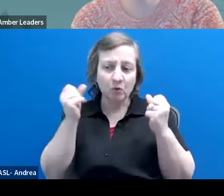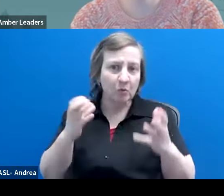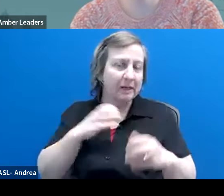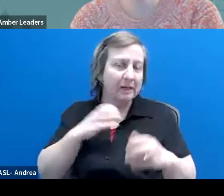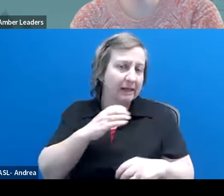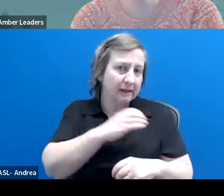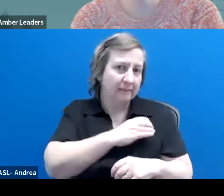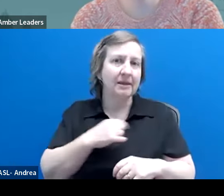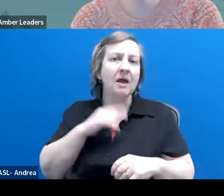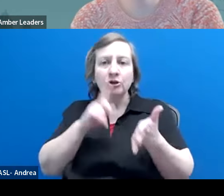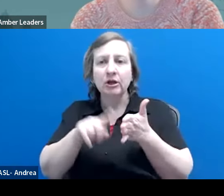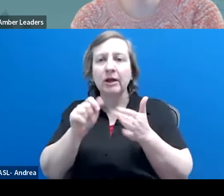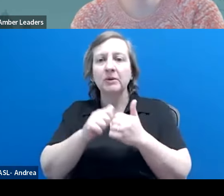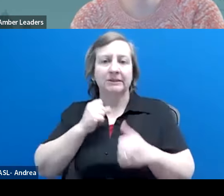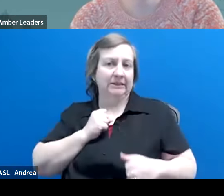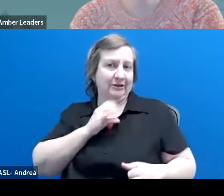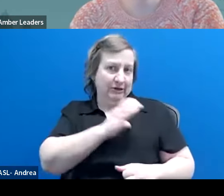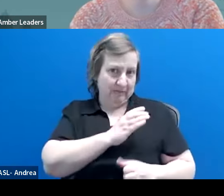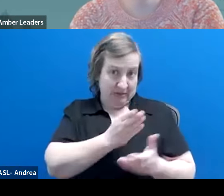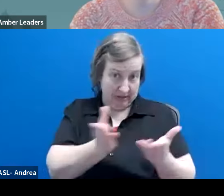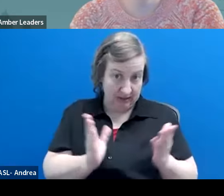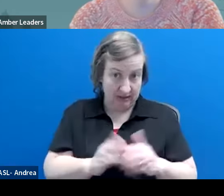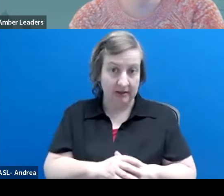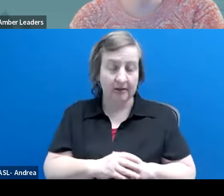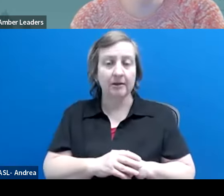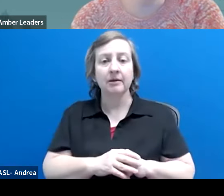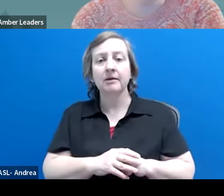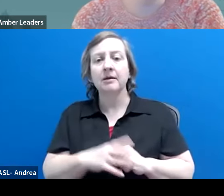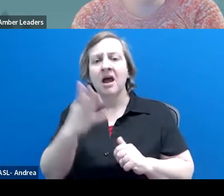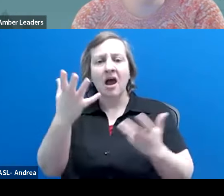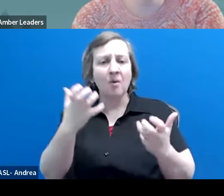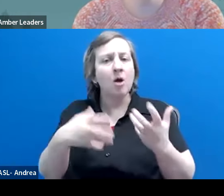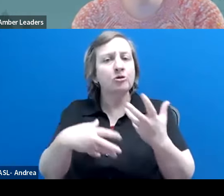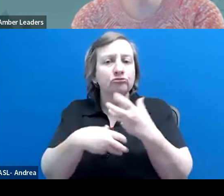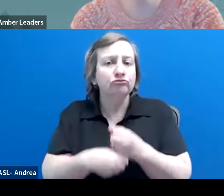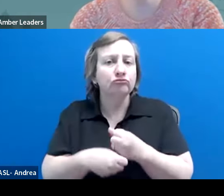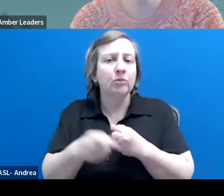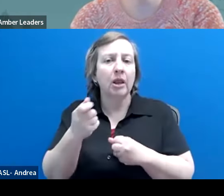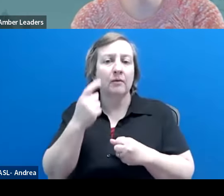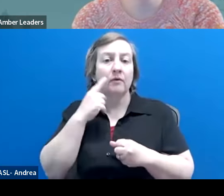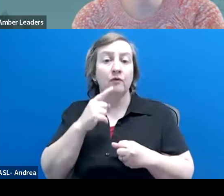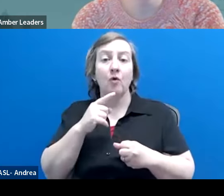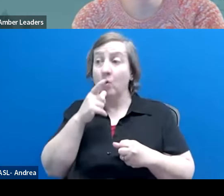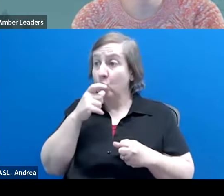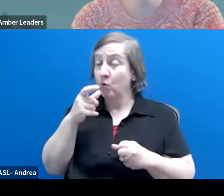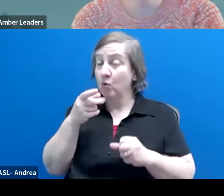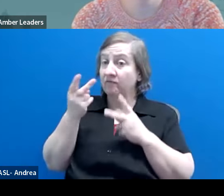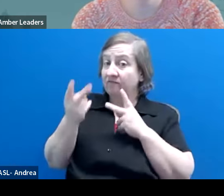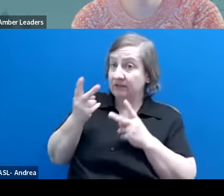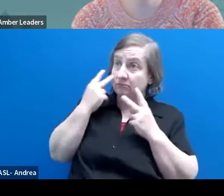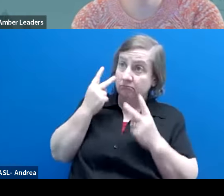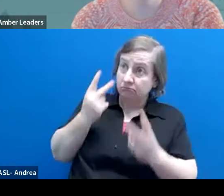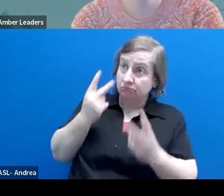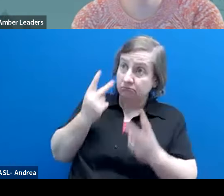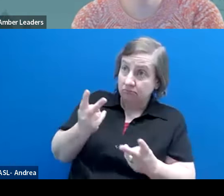our steering committee members. I wanna just recap a little bit, both for our guests tonight and just to refresh